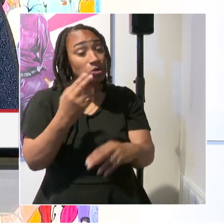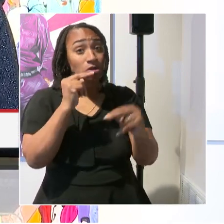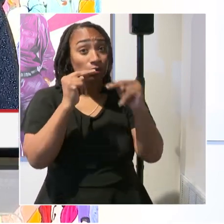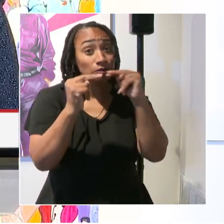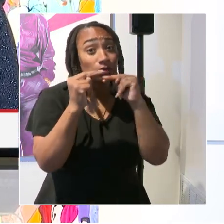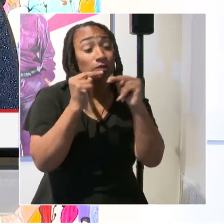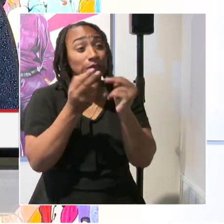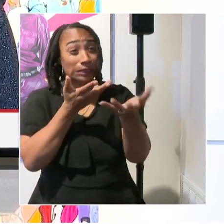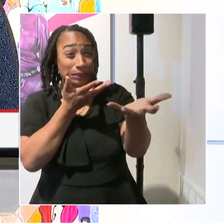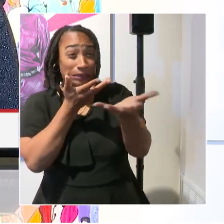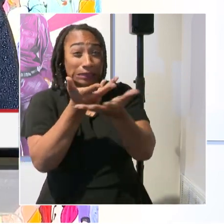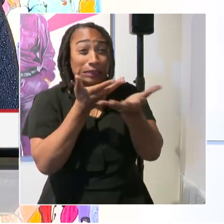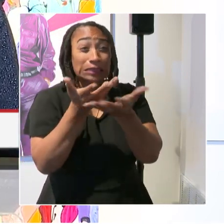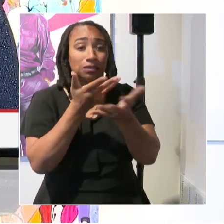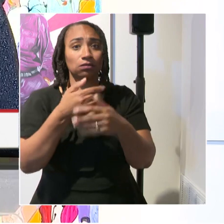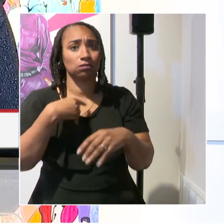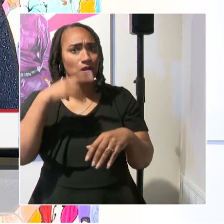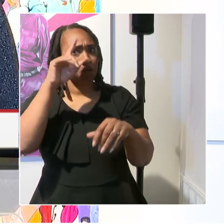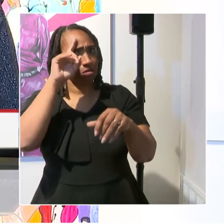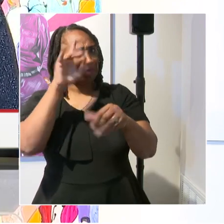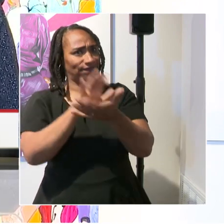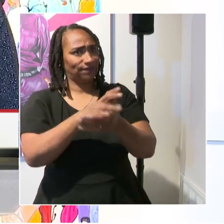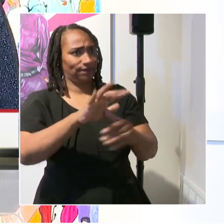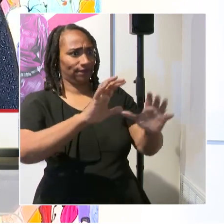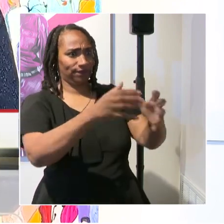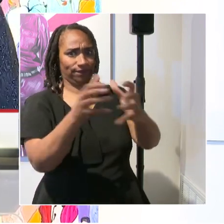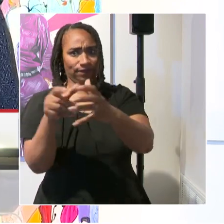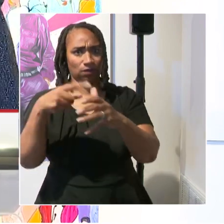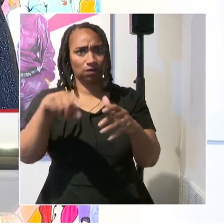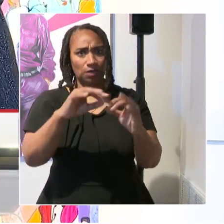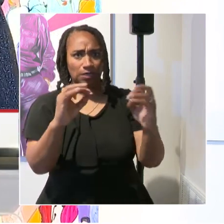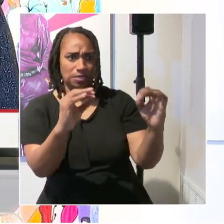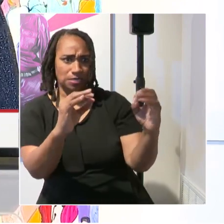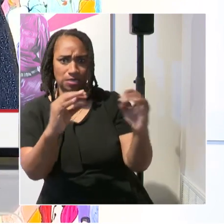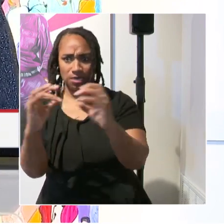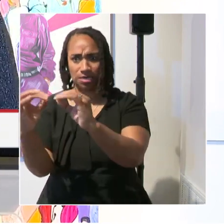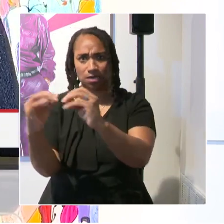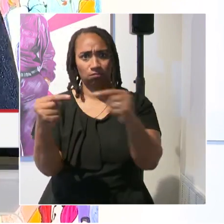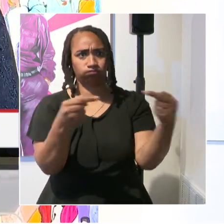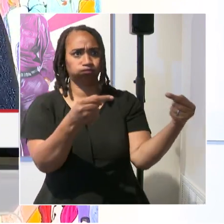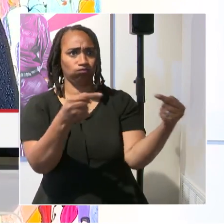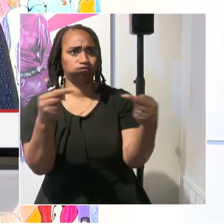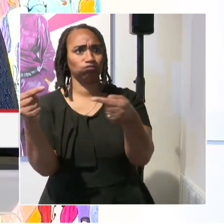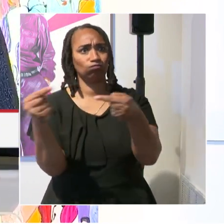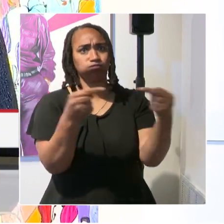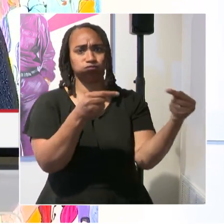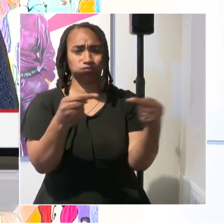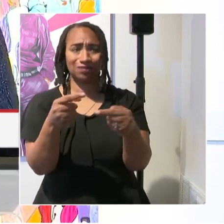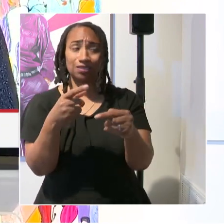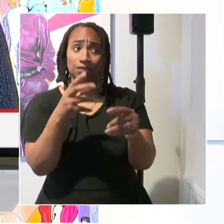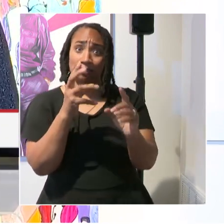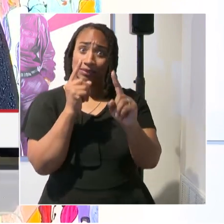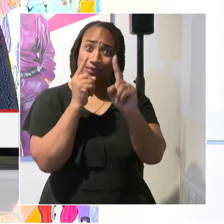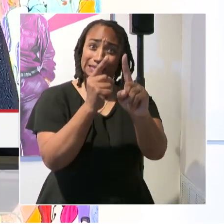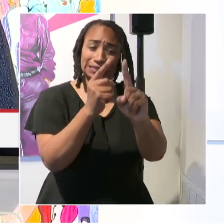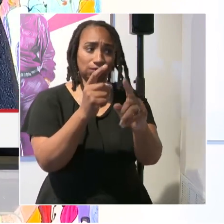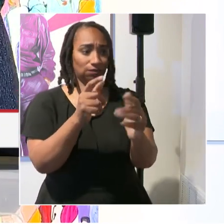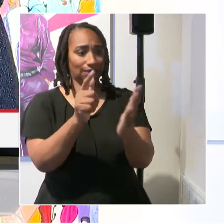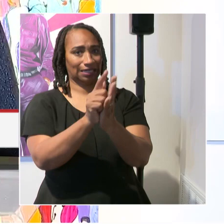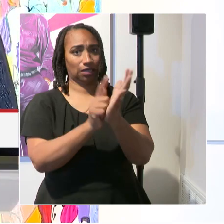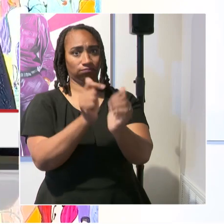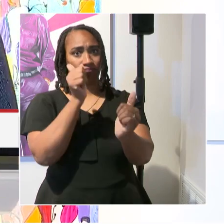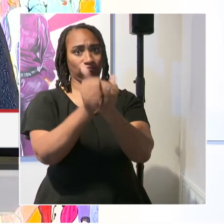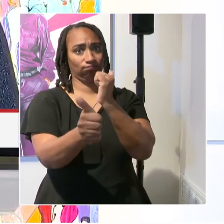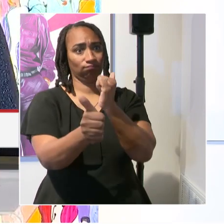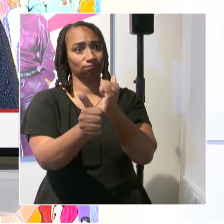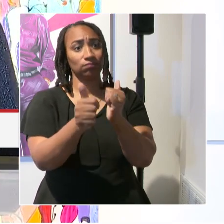are negotiating in good faith, and now it's time to move the legislation. It's time to move the legislation. It's time